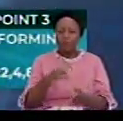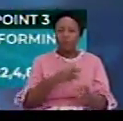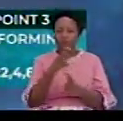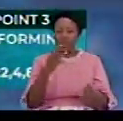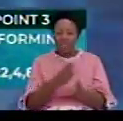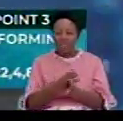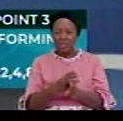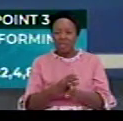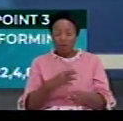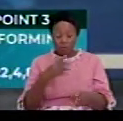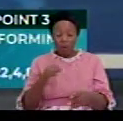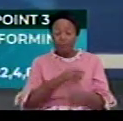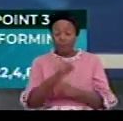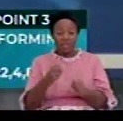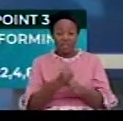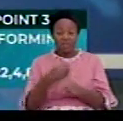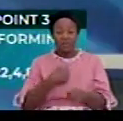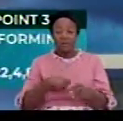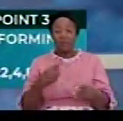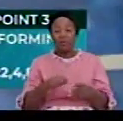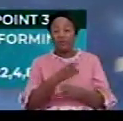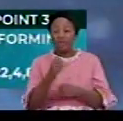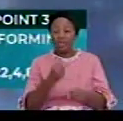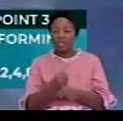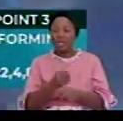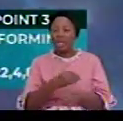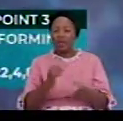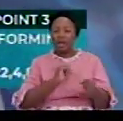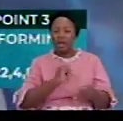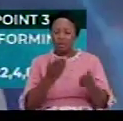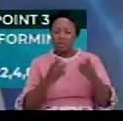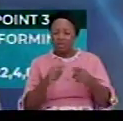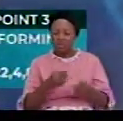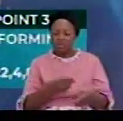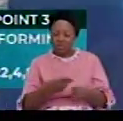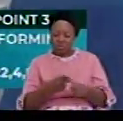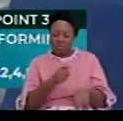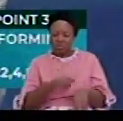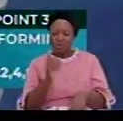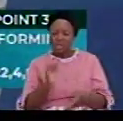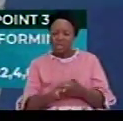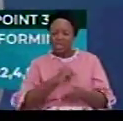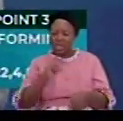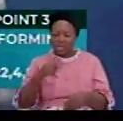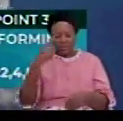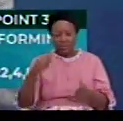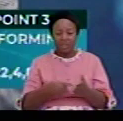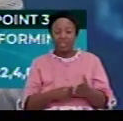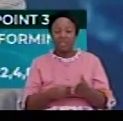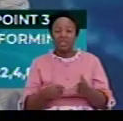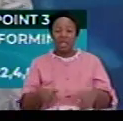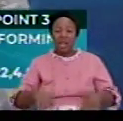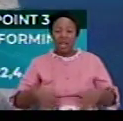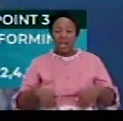let me get the temporary one that I need for this life for another 30 years.